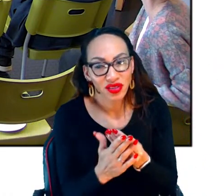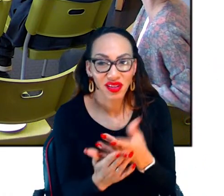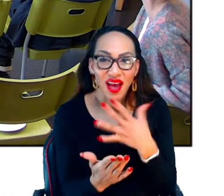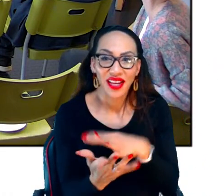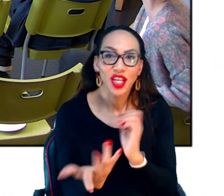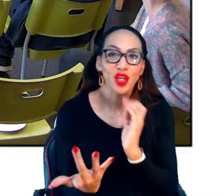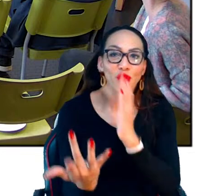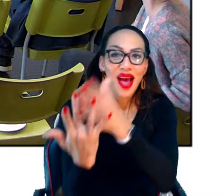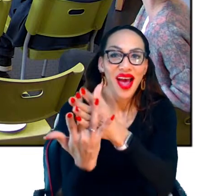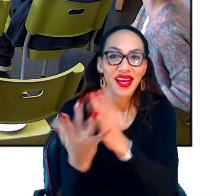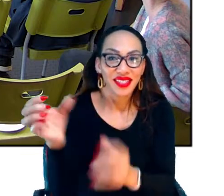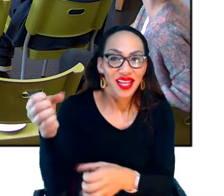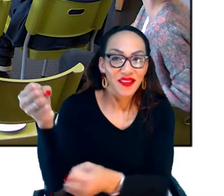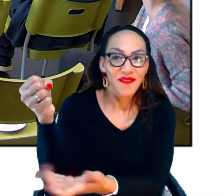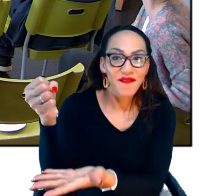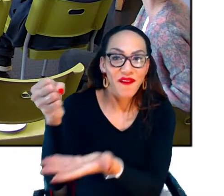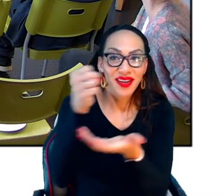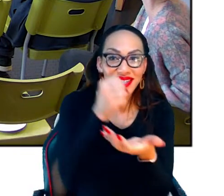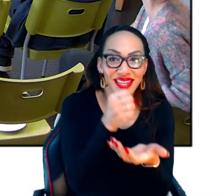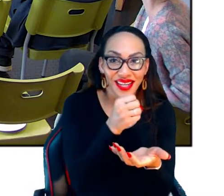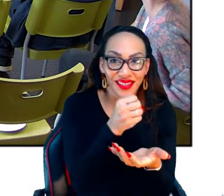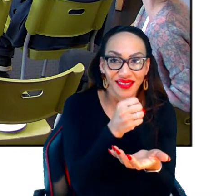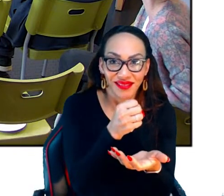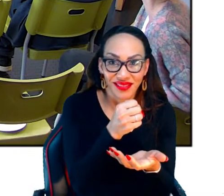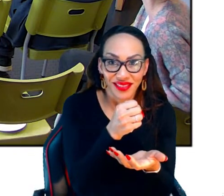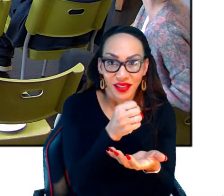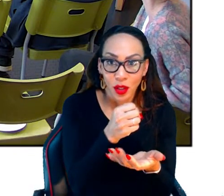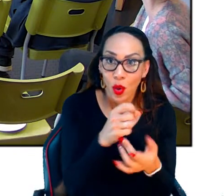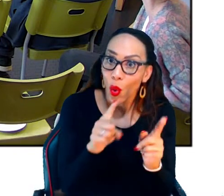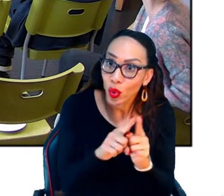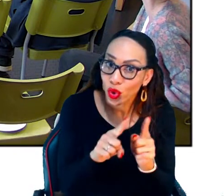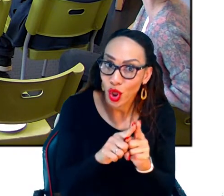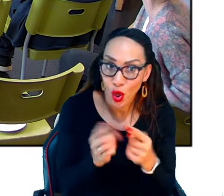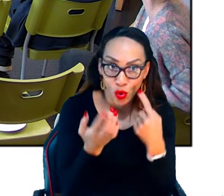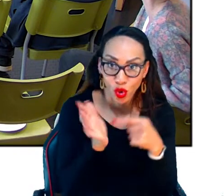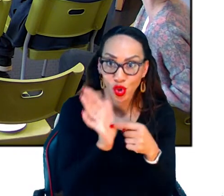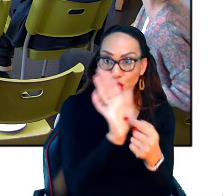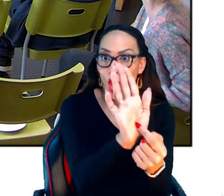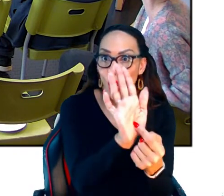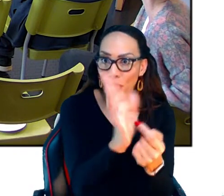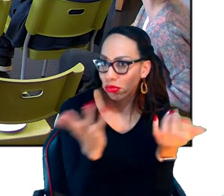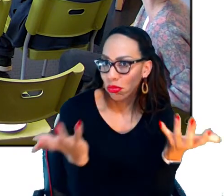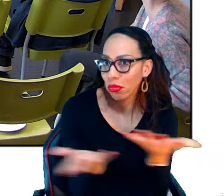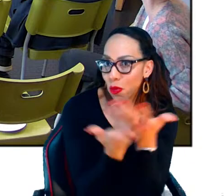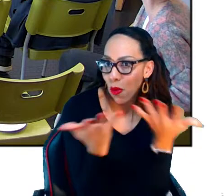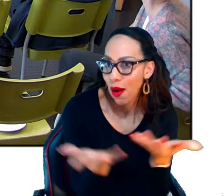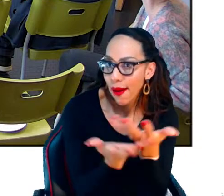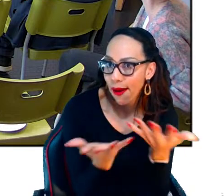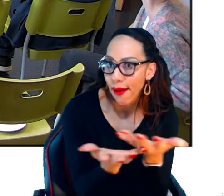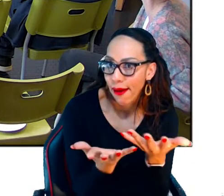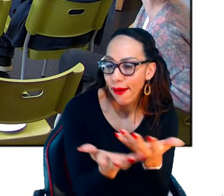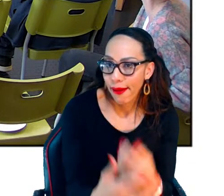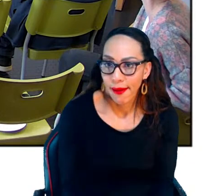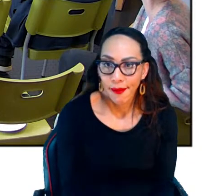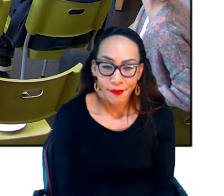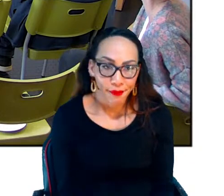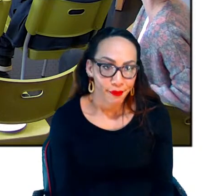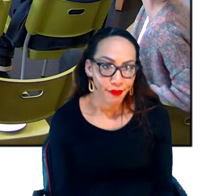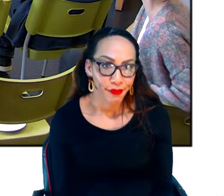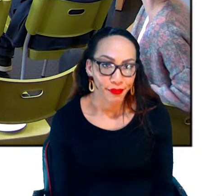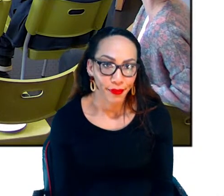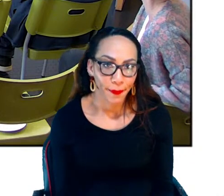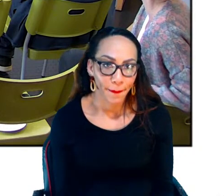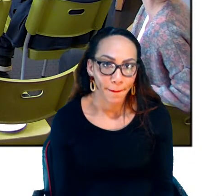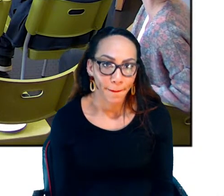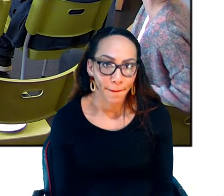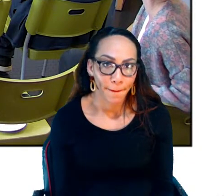show them, really. And then And the idea of immersive